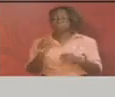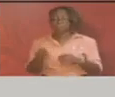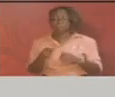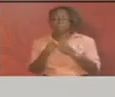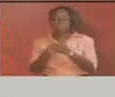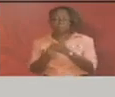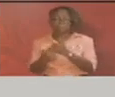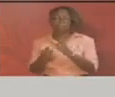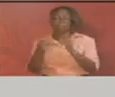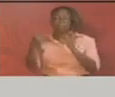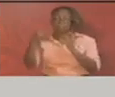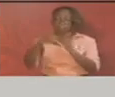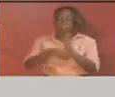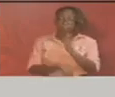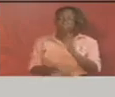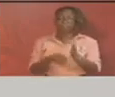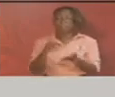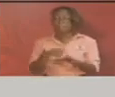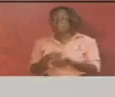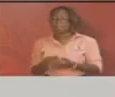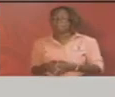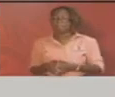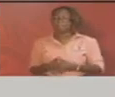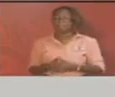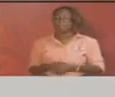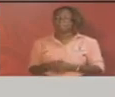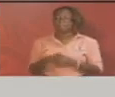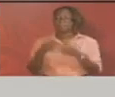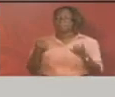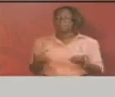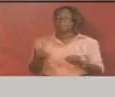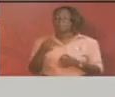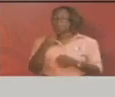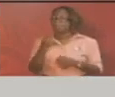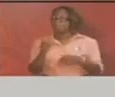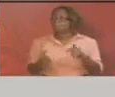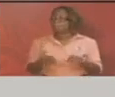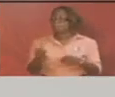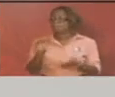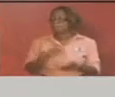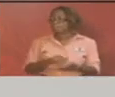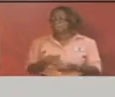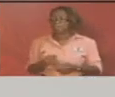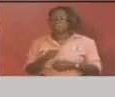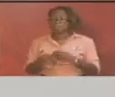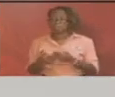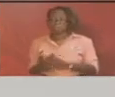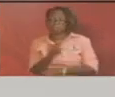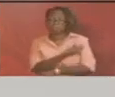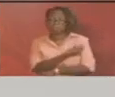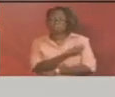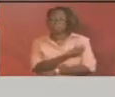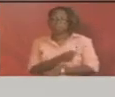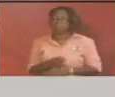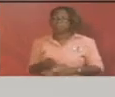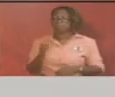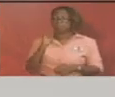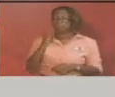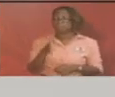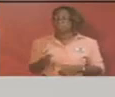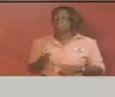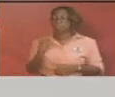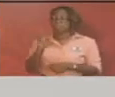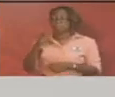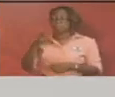vaccines that we take, as I said before, are WHO approved and will be WHO approved. Whether it is from Russia or any other